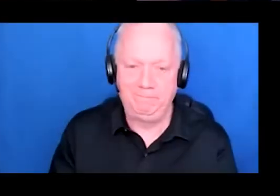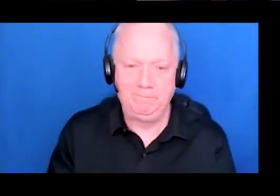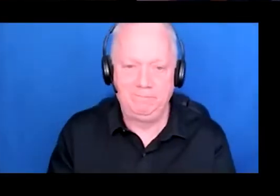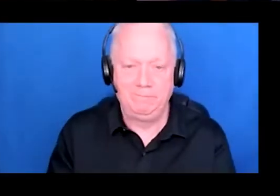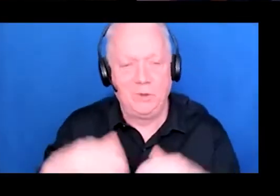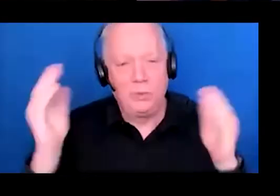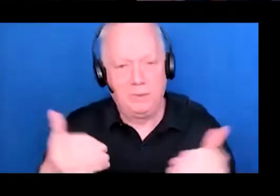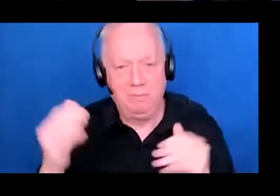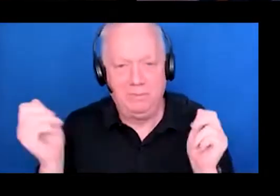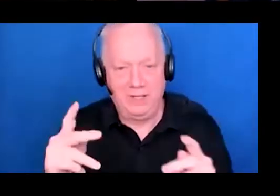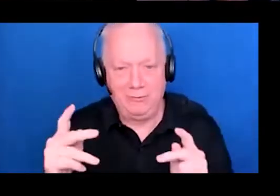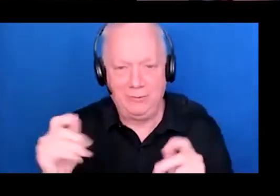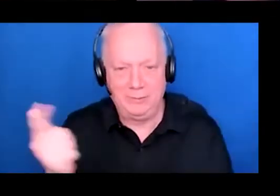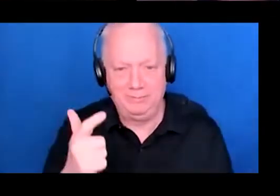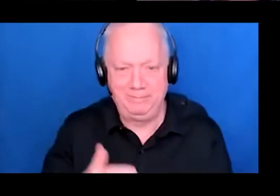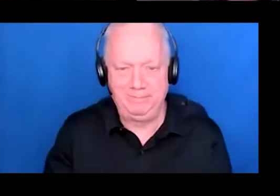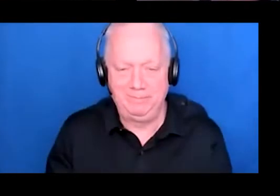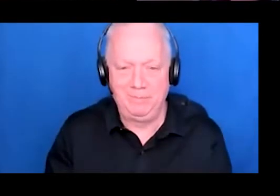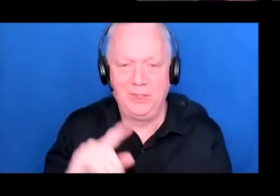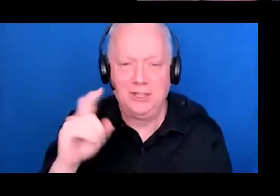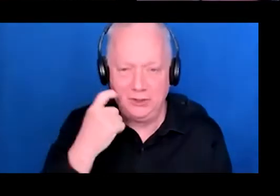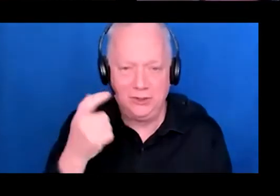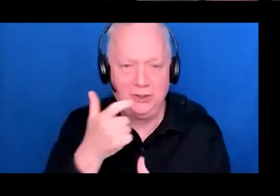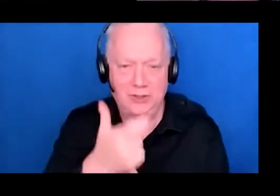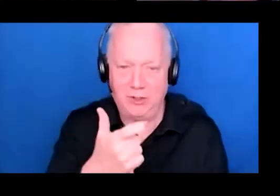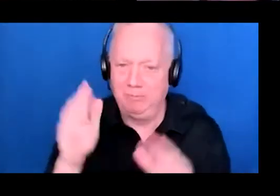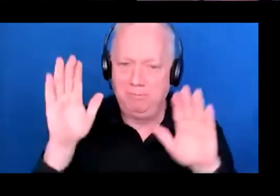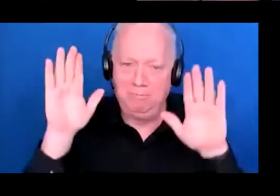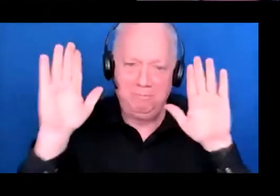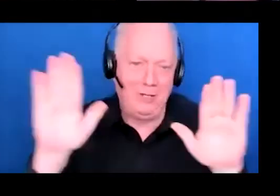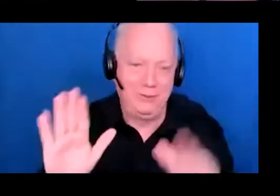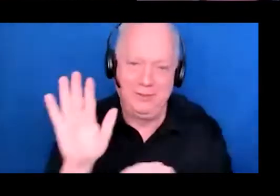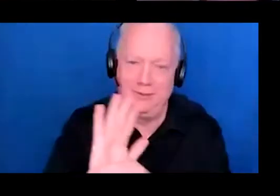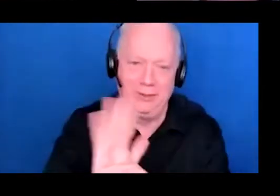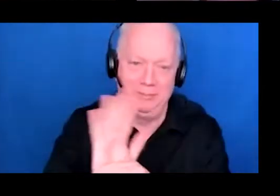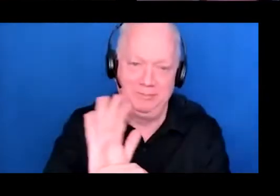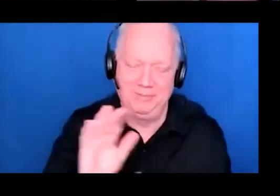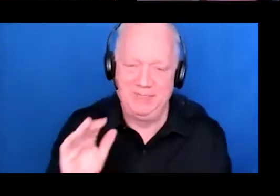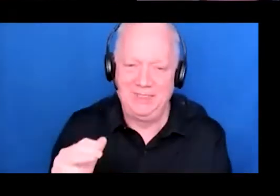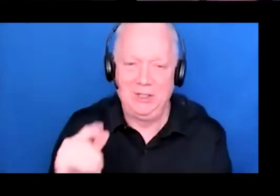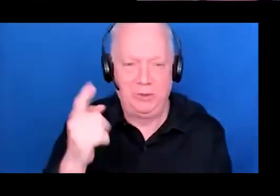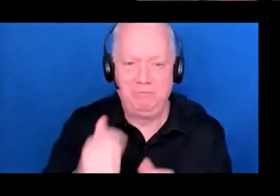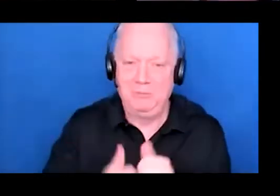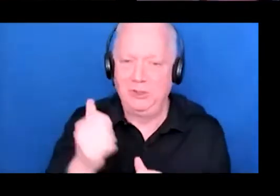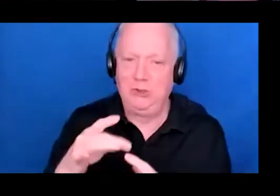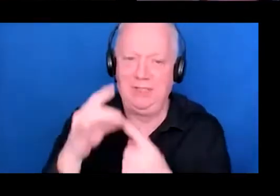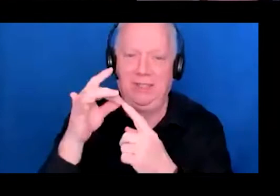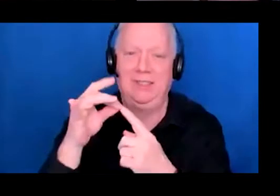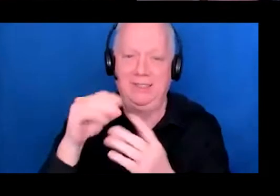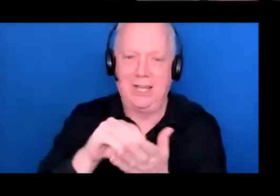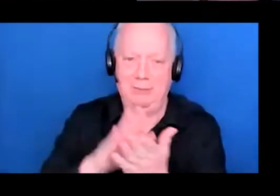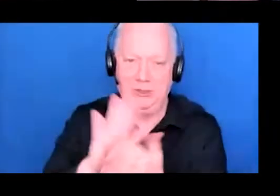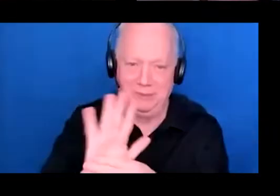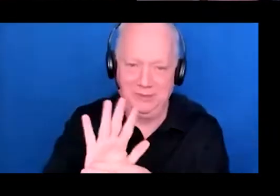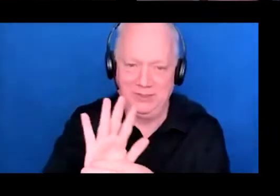Well, welcome back, everyone. We just saw a marvelous film. This is one of the most unique documentaries that